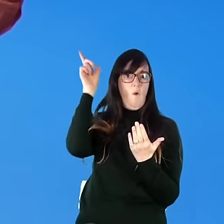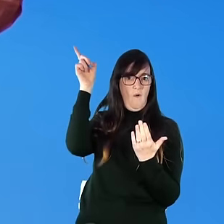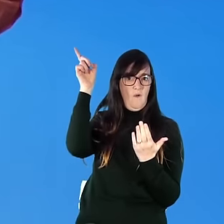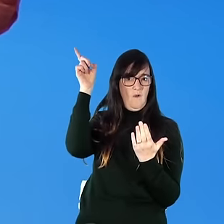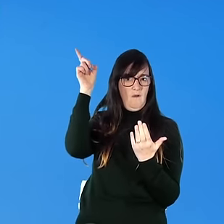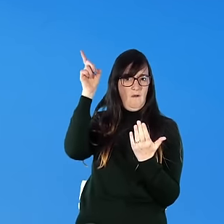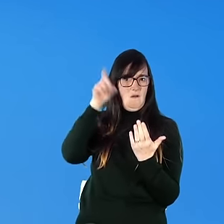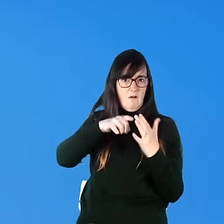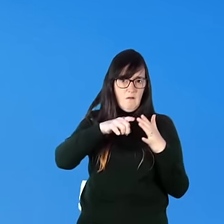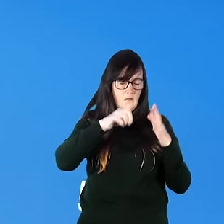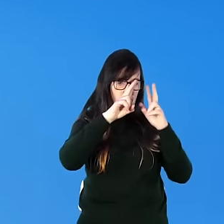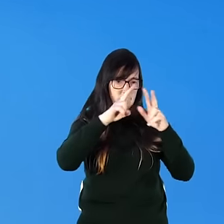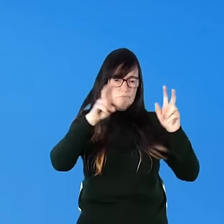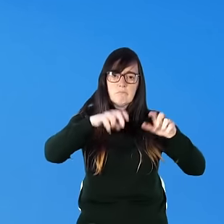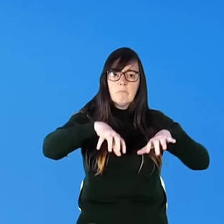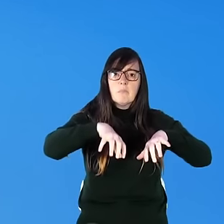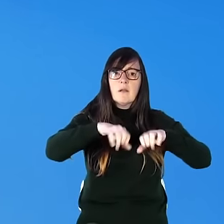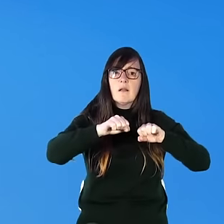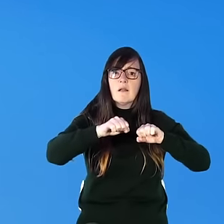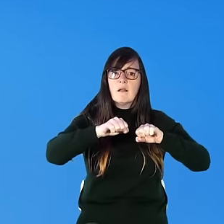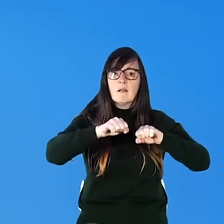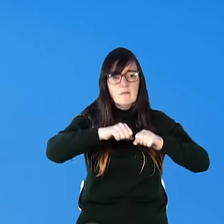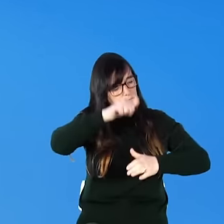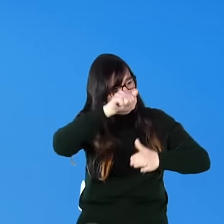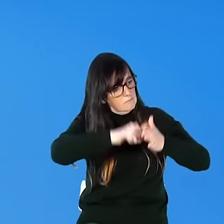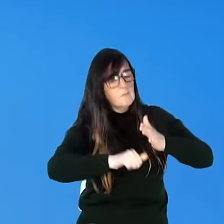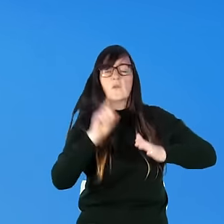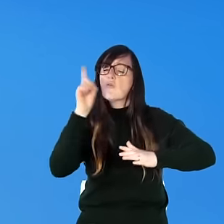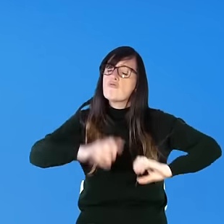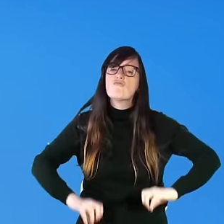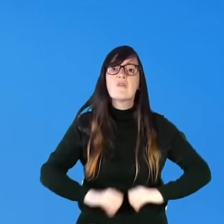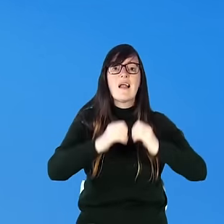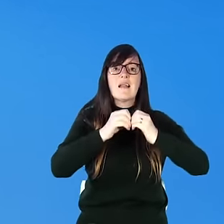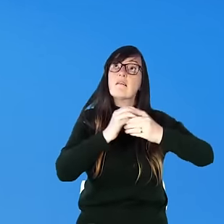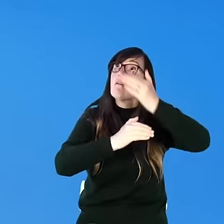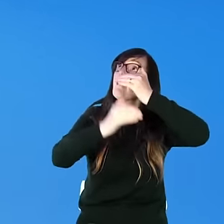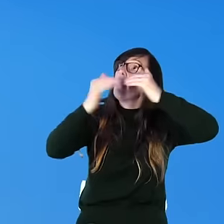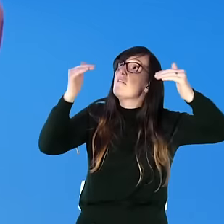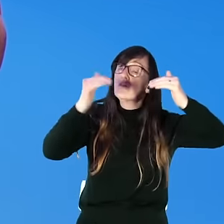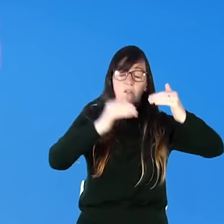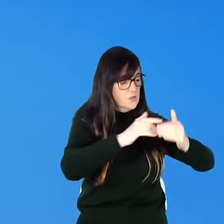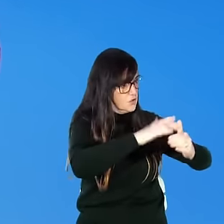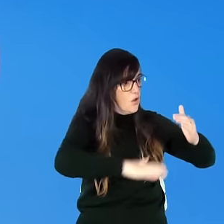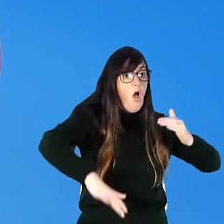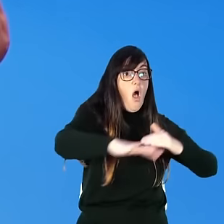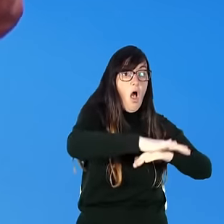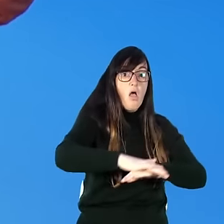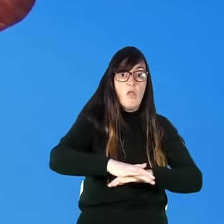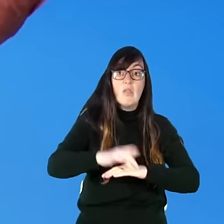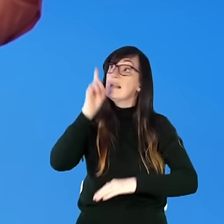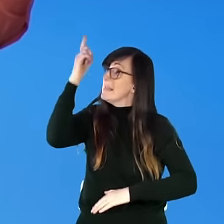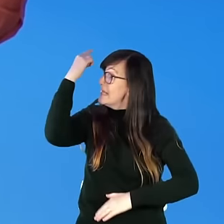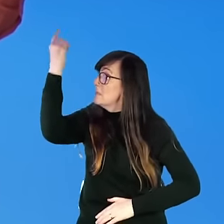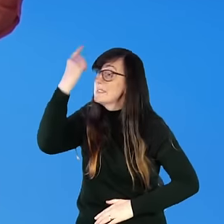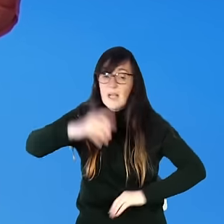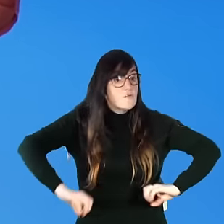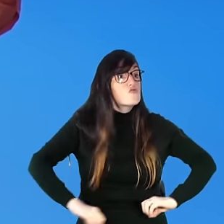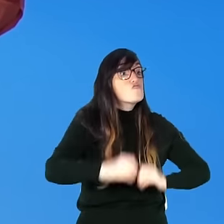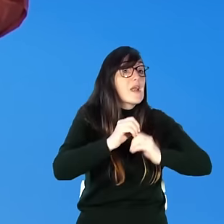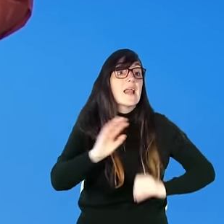God created the heavens and the earth. God is the uncreated creator of all